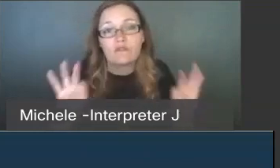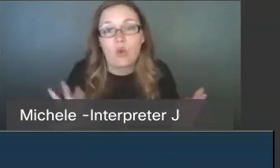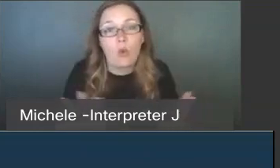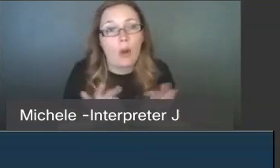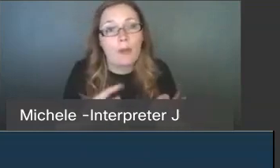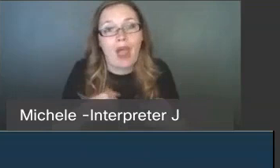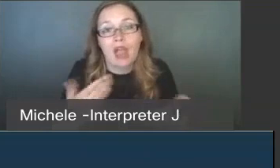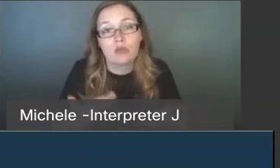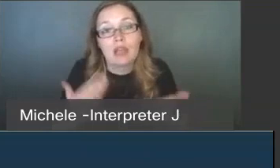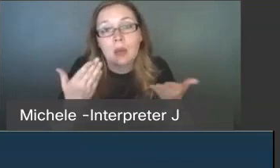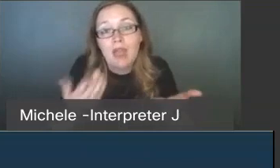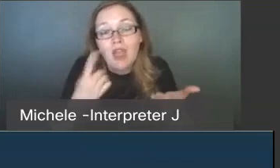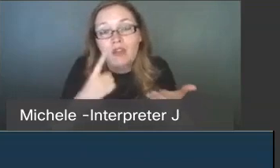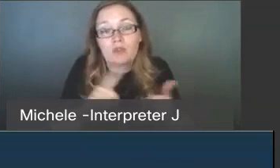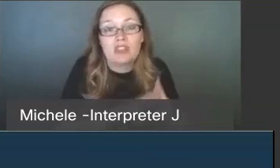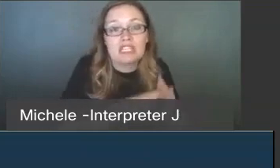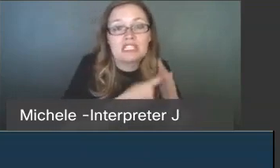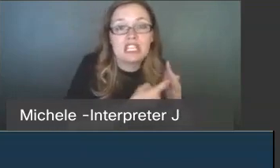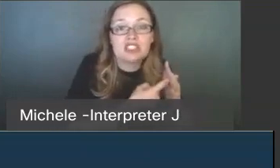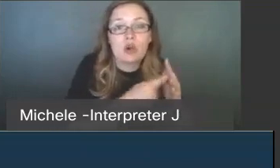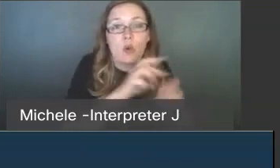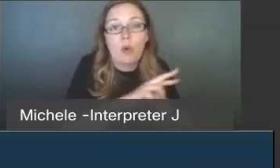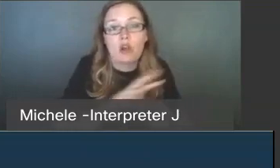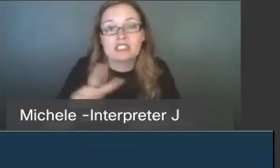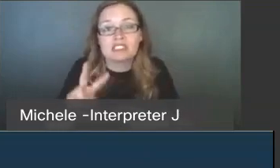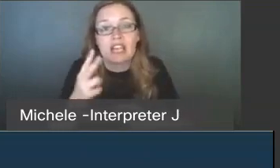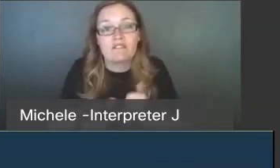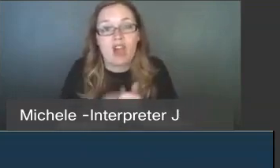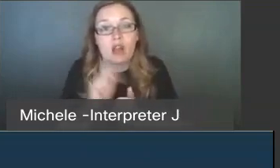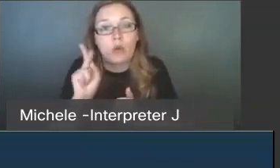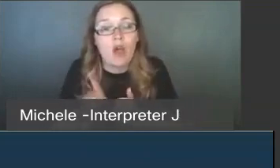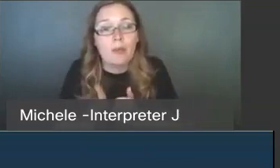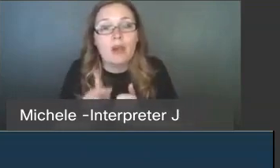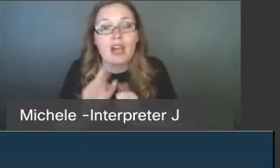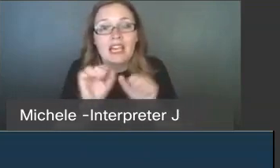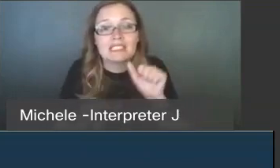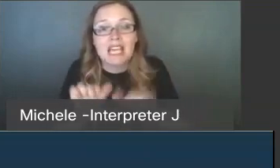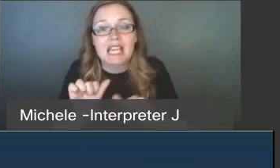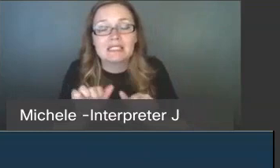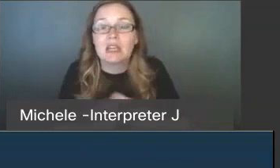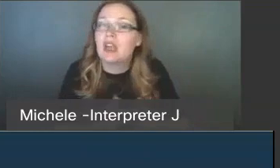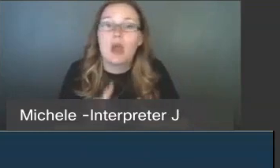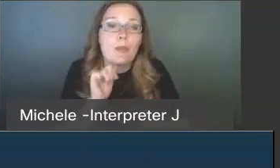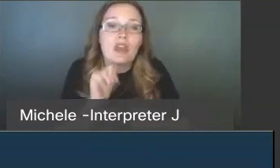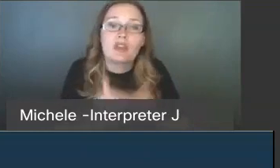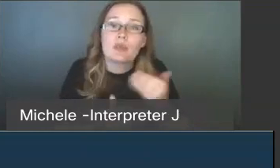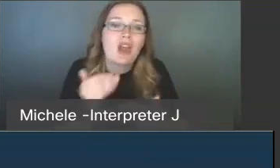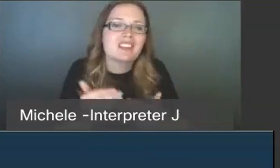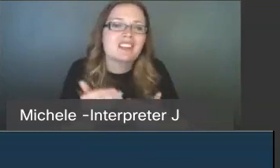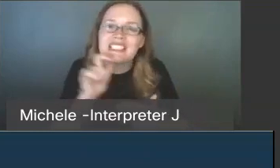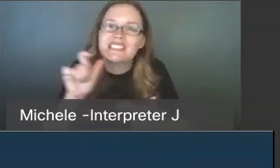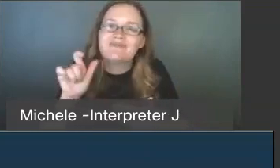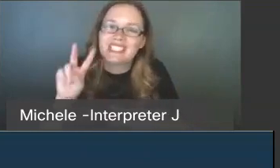in terms of the initial assessment and follow-up assessments, but rather that I think the process doesn't need to be as long or